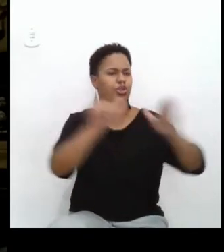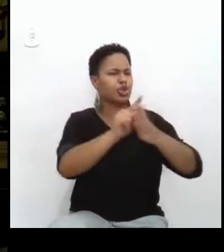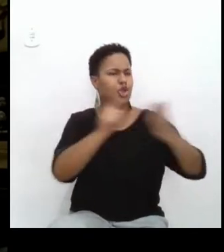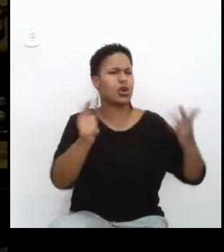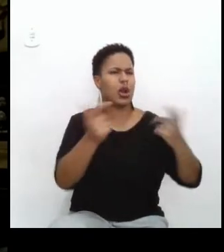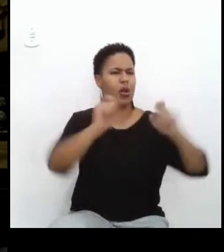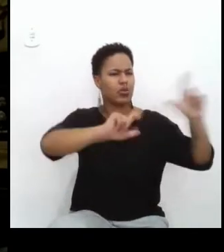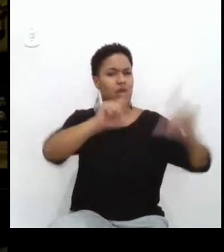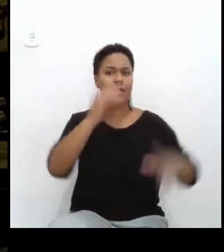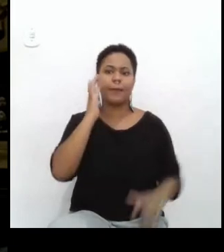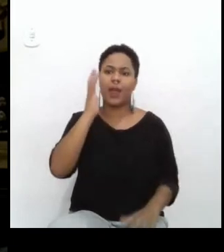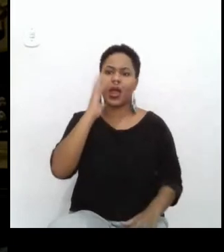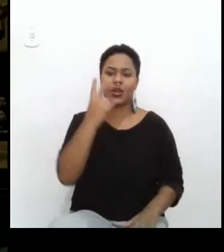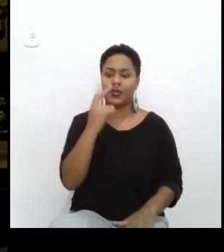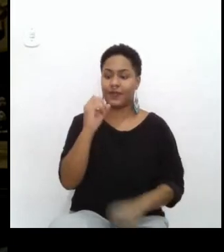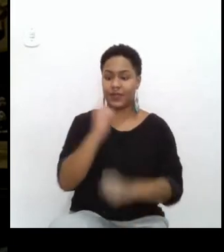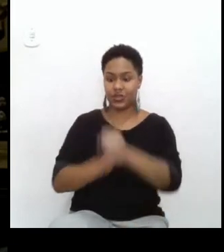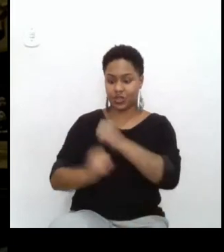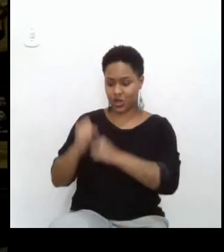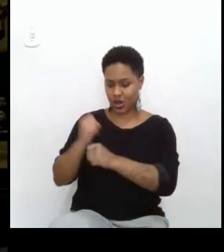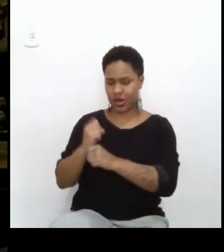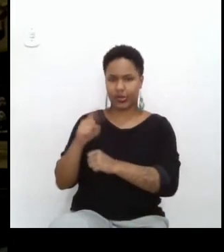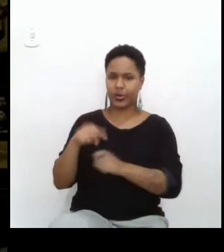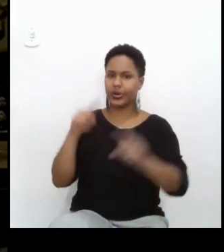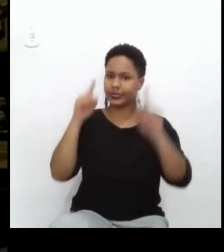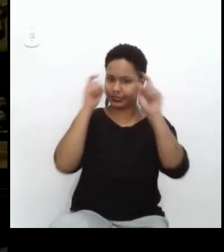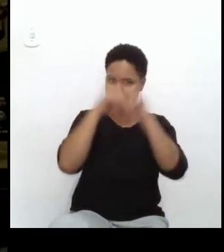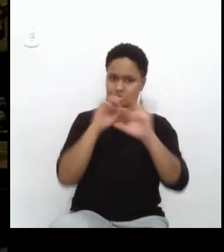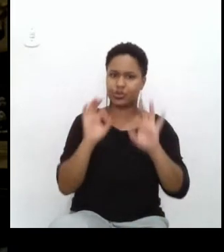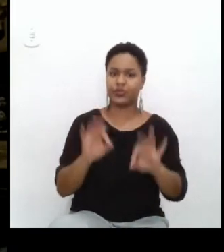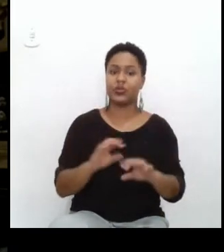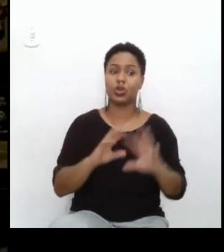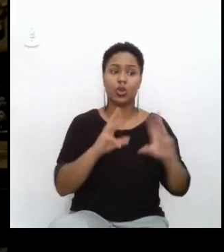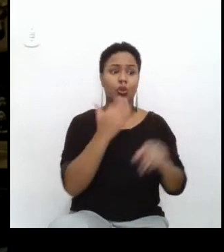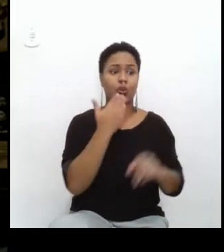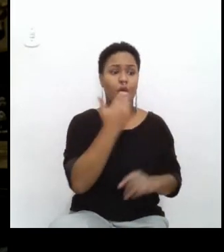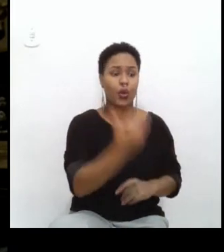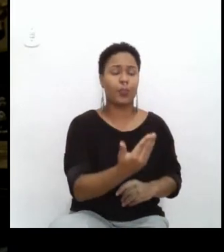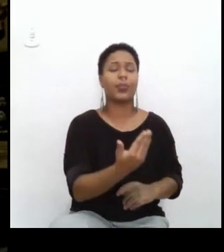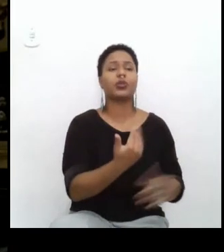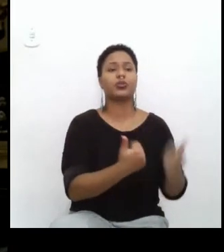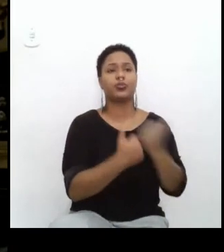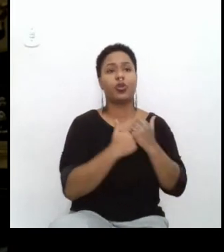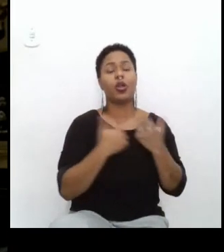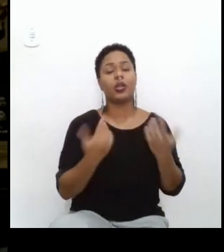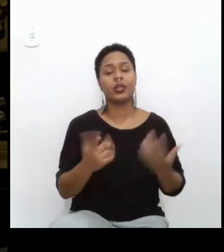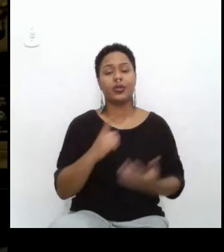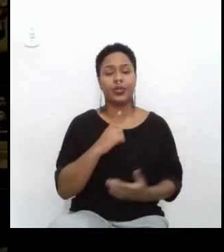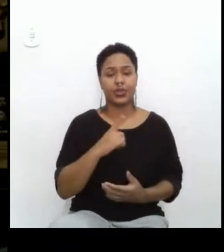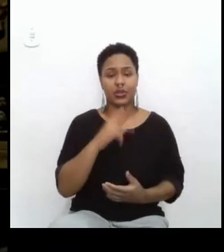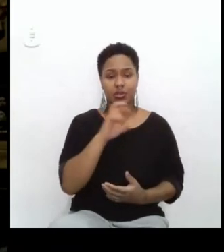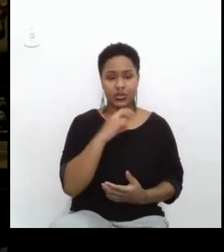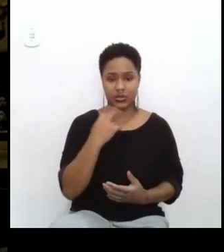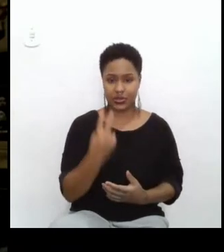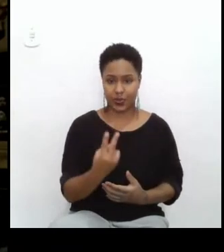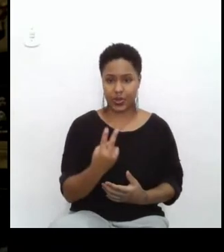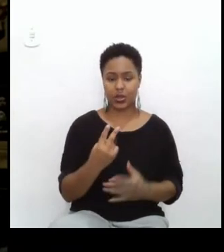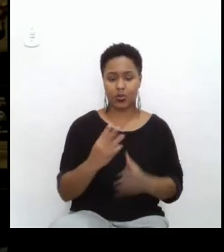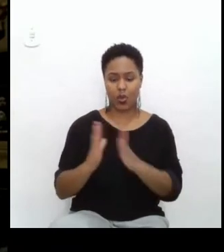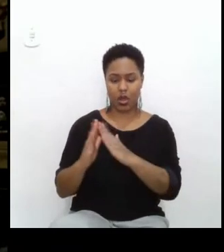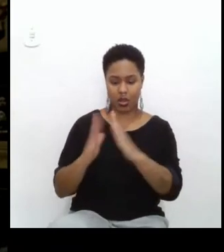and of Four Seasons the best Tools that can Happen in World